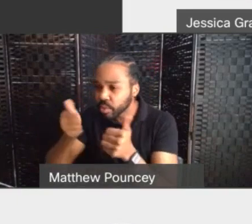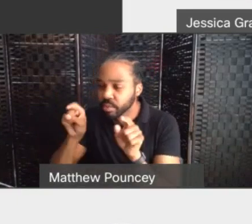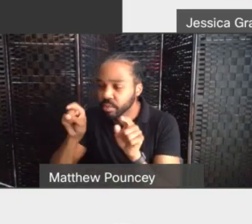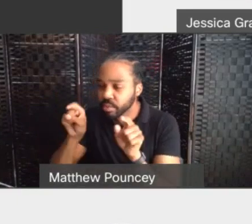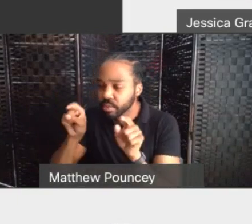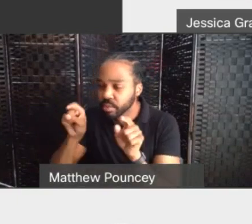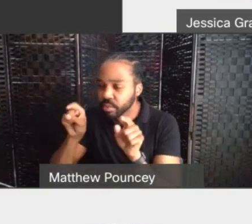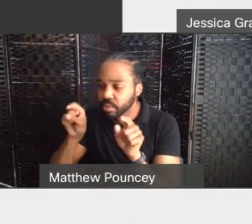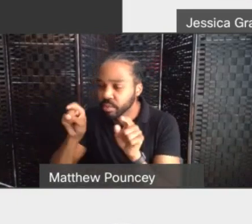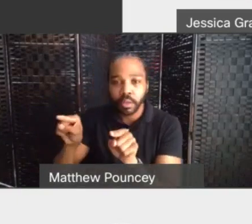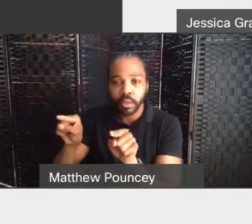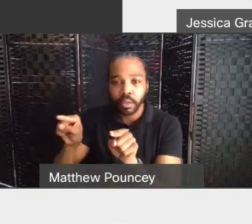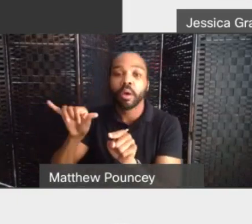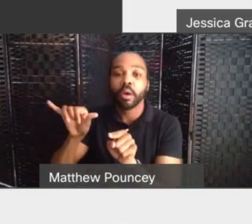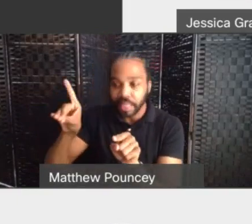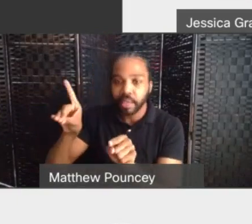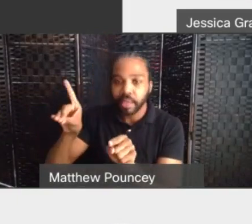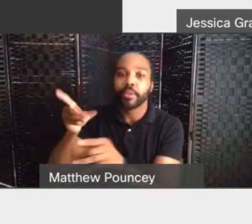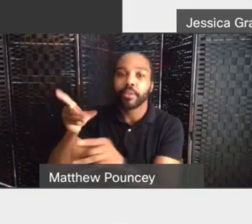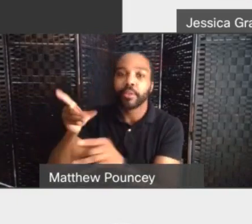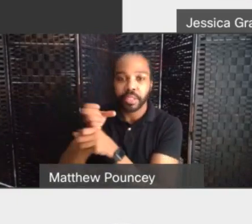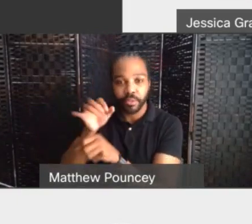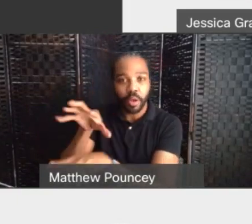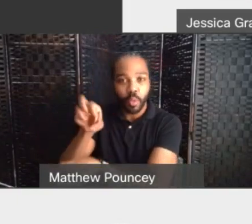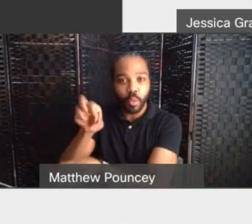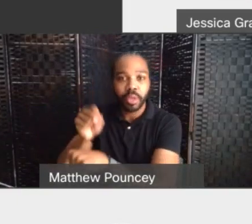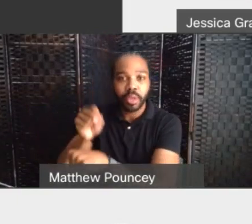Did receive an appointment date while they were there.